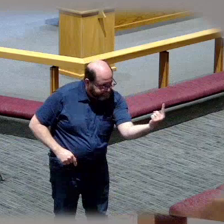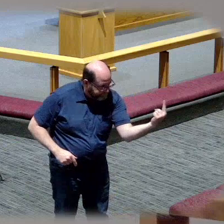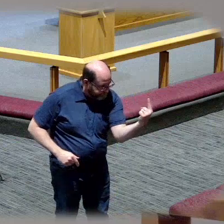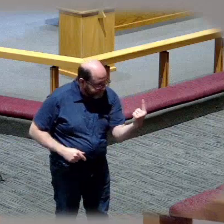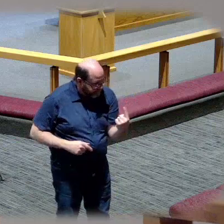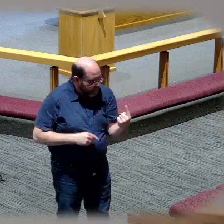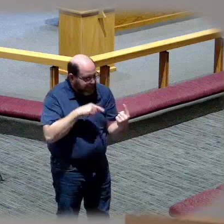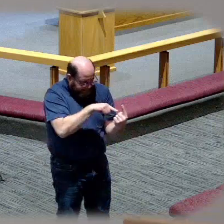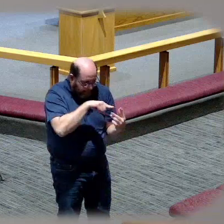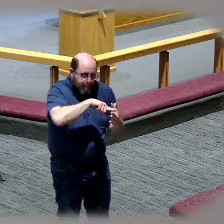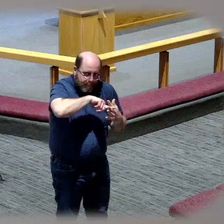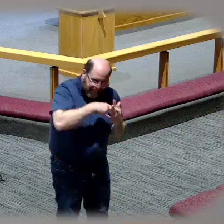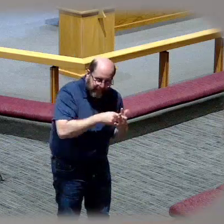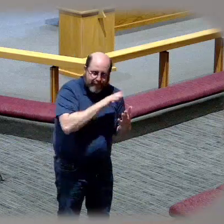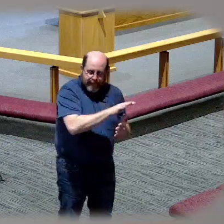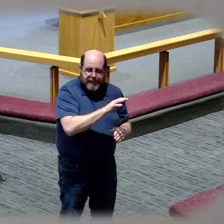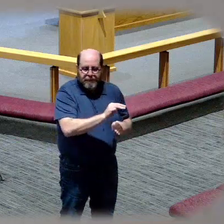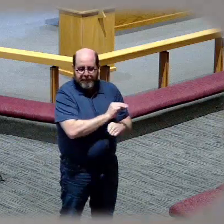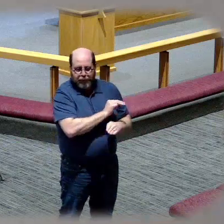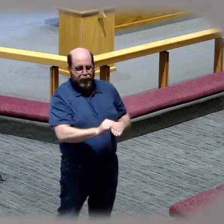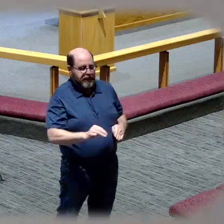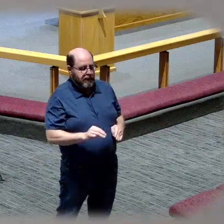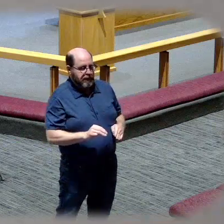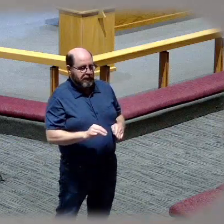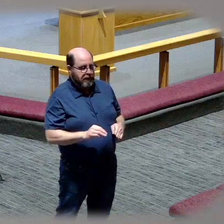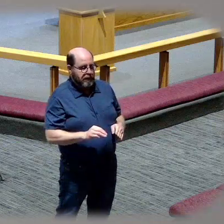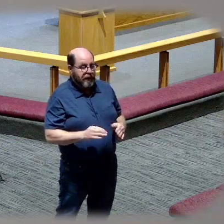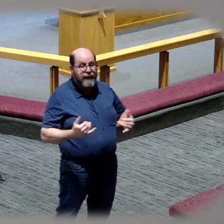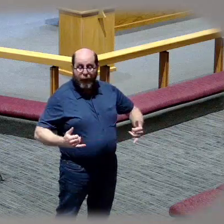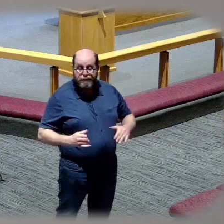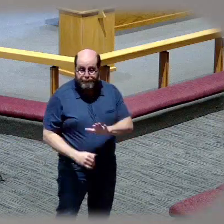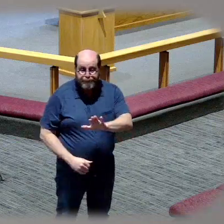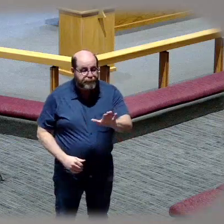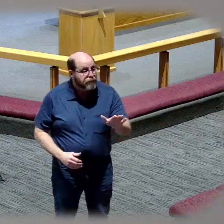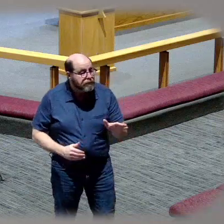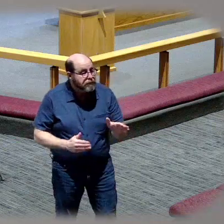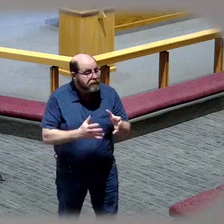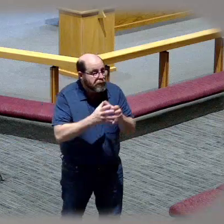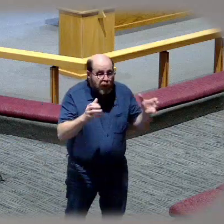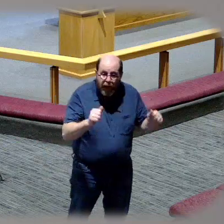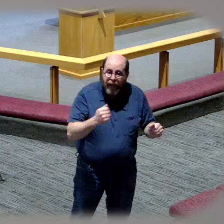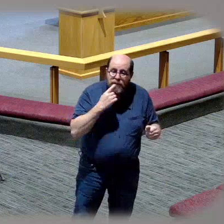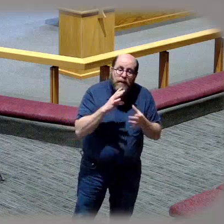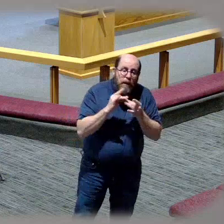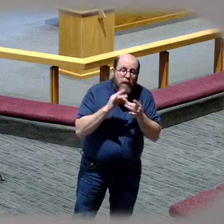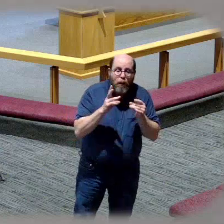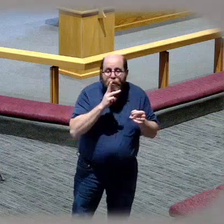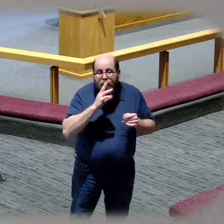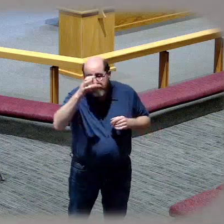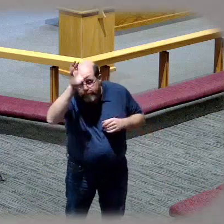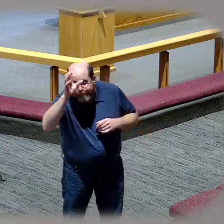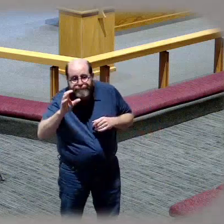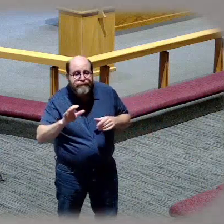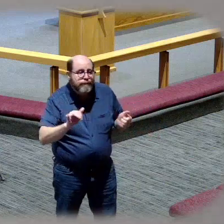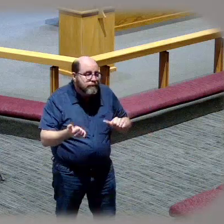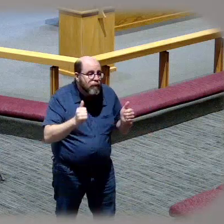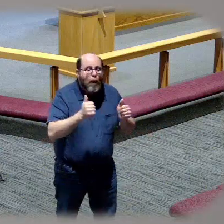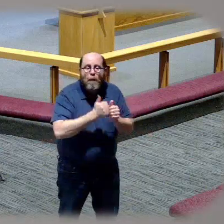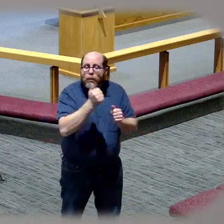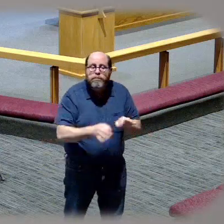his ministry. Now, there's a lot that could be said about baptism. After all, it is